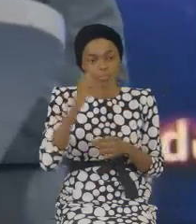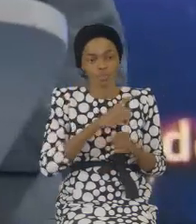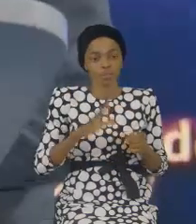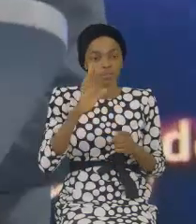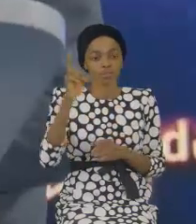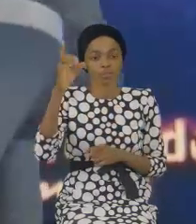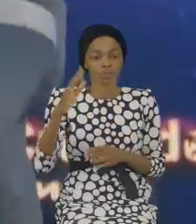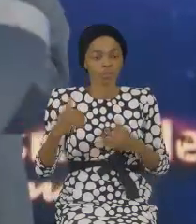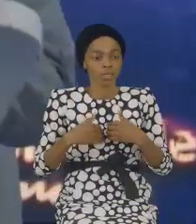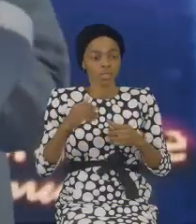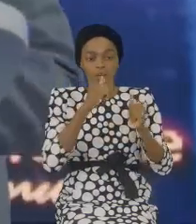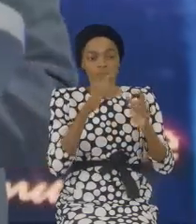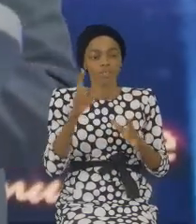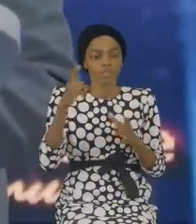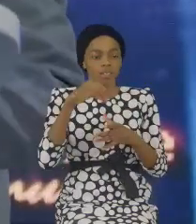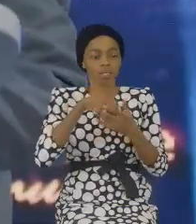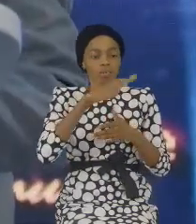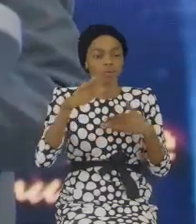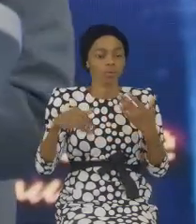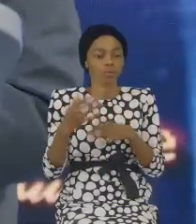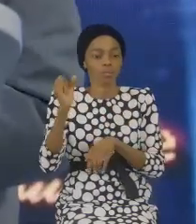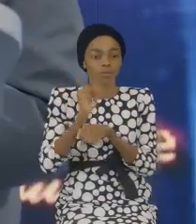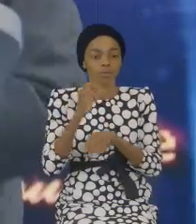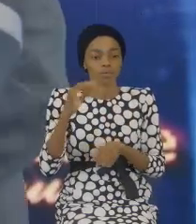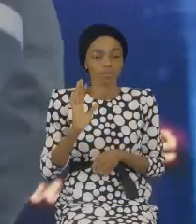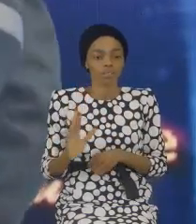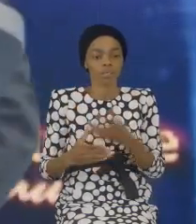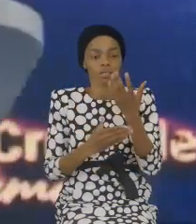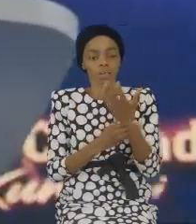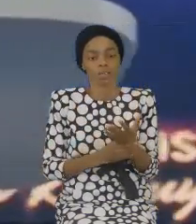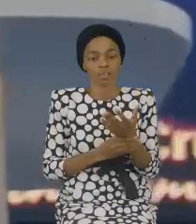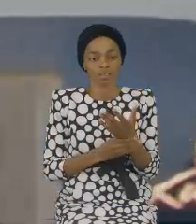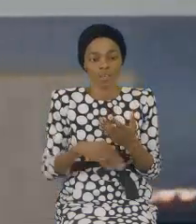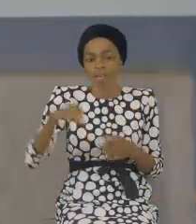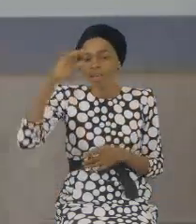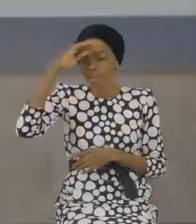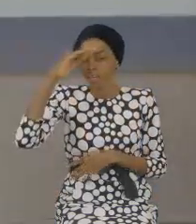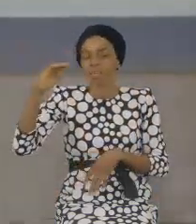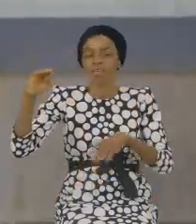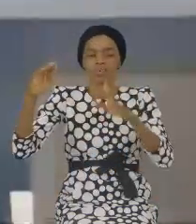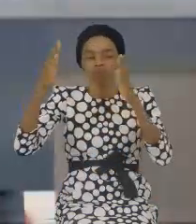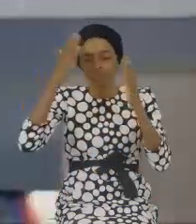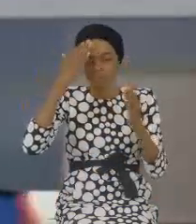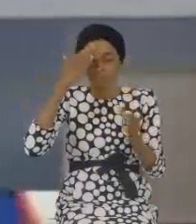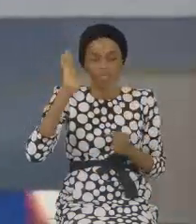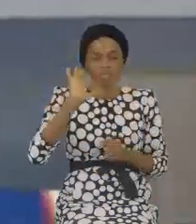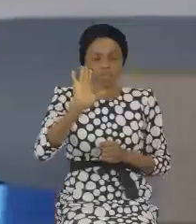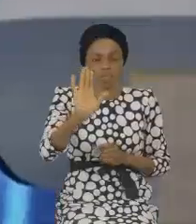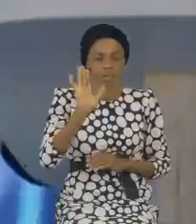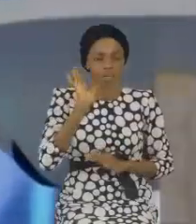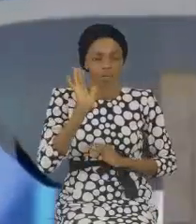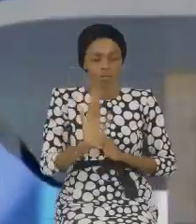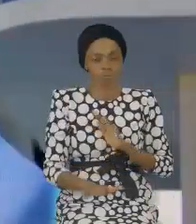blessed thee in all the works of thy hand. He knoweth thy